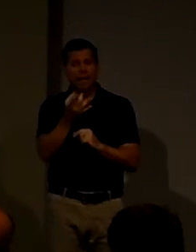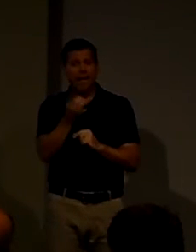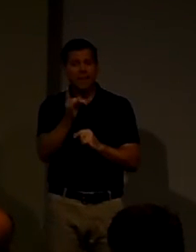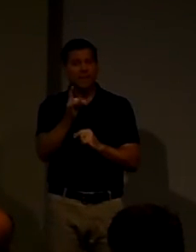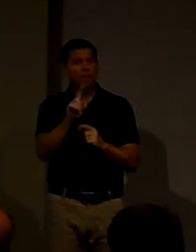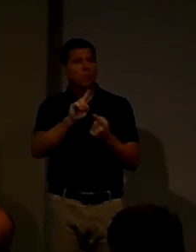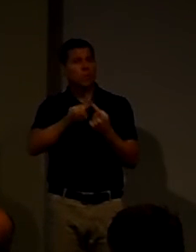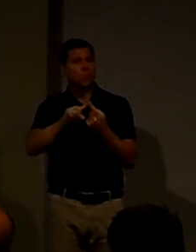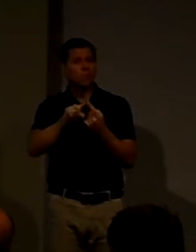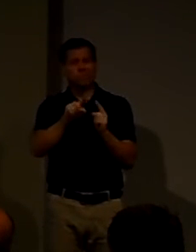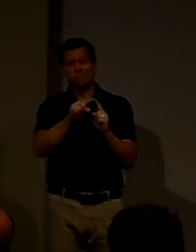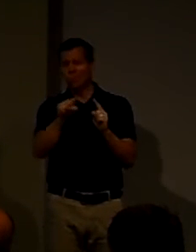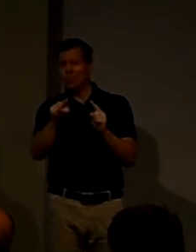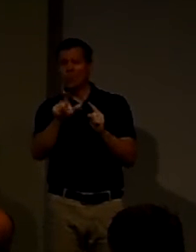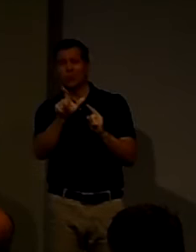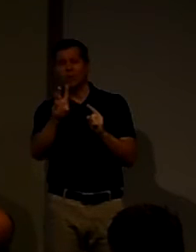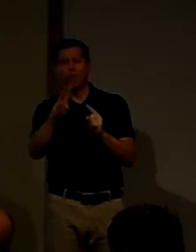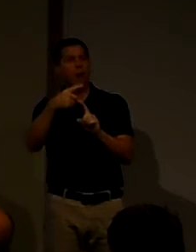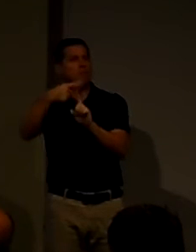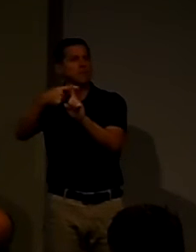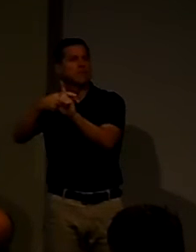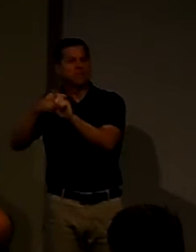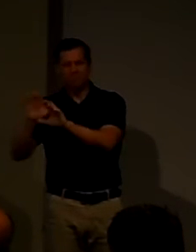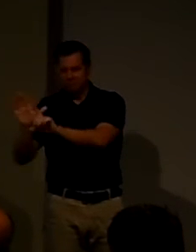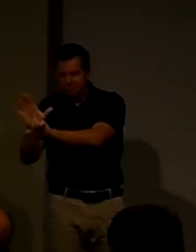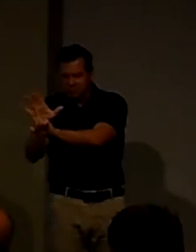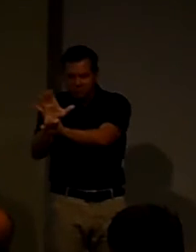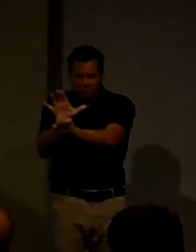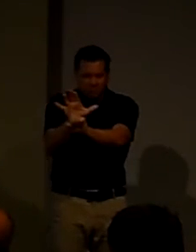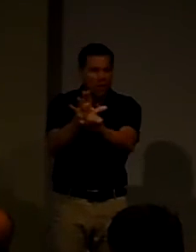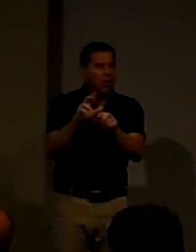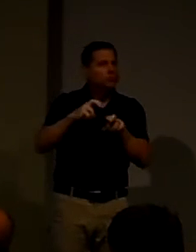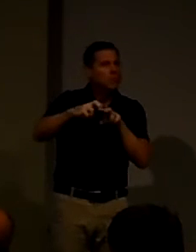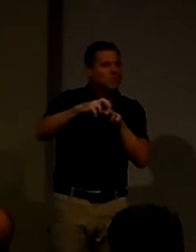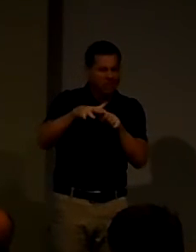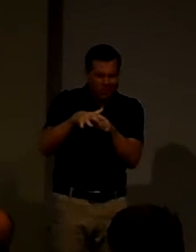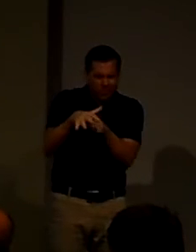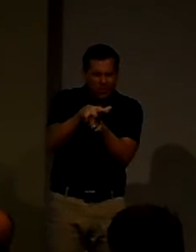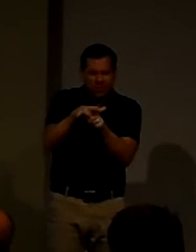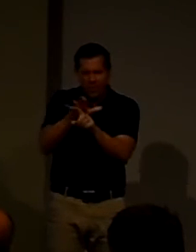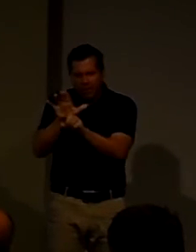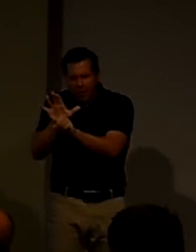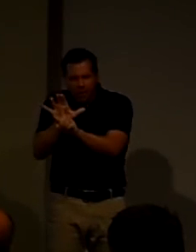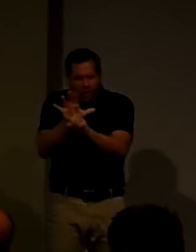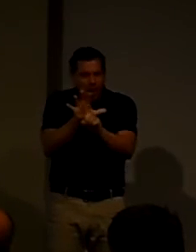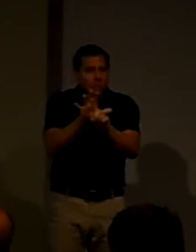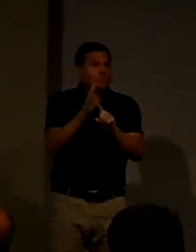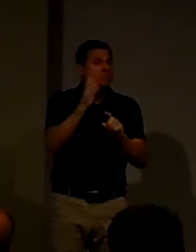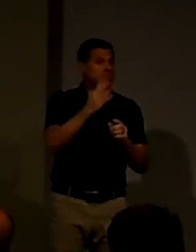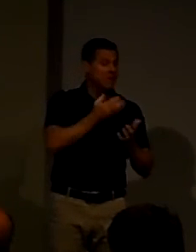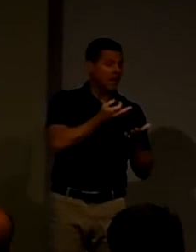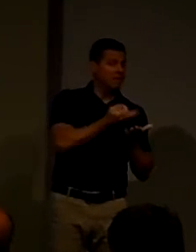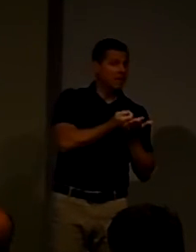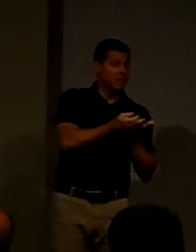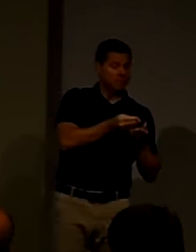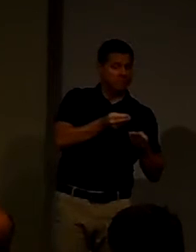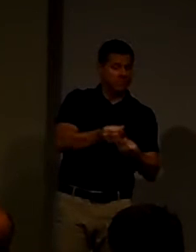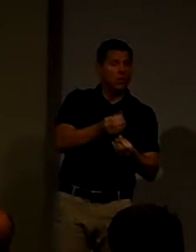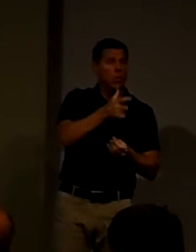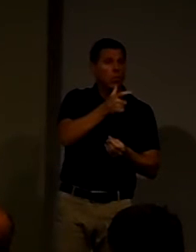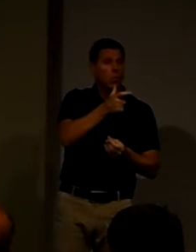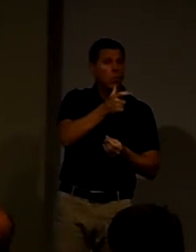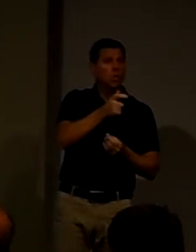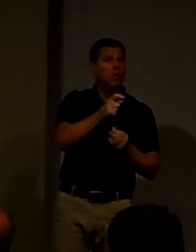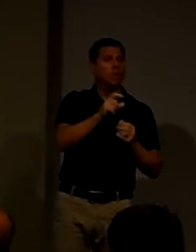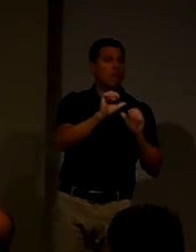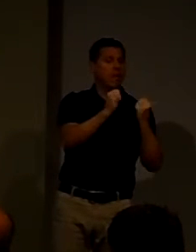month study looking at transportation from a regional basis, funded by FDOT. I'm very encouraged that within downtown